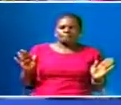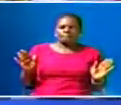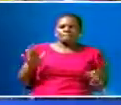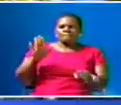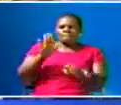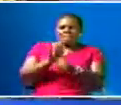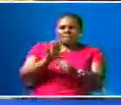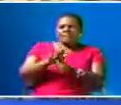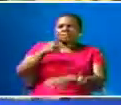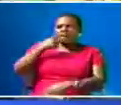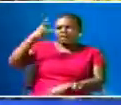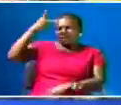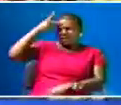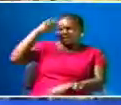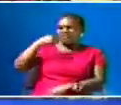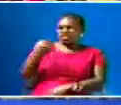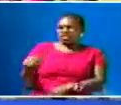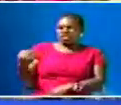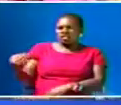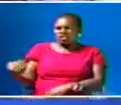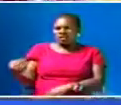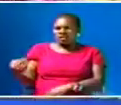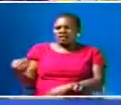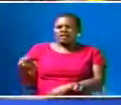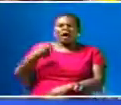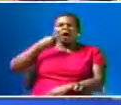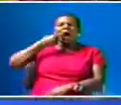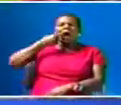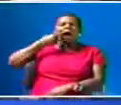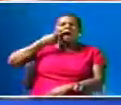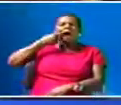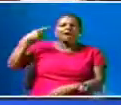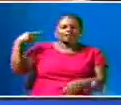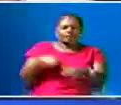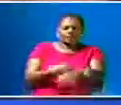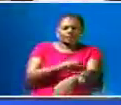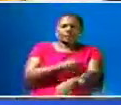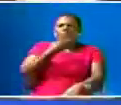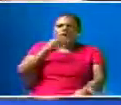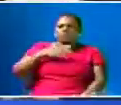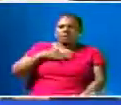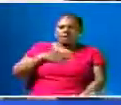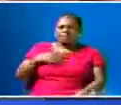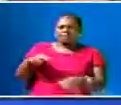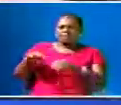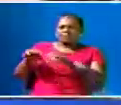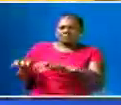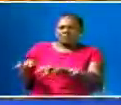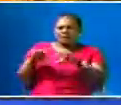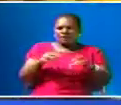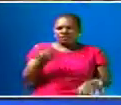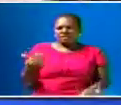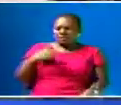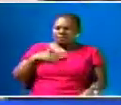Most of them parents who claim their children have sank deep into drug abuse. Vijana wetu wameangamia. Mimi watoto